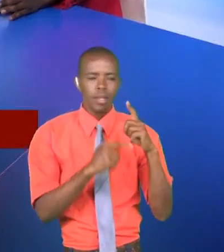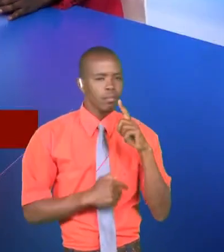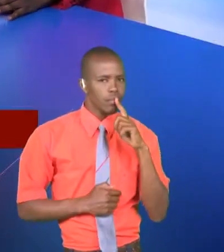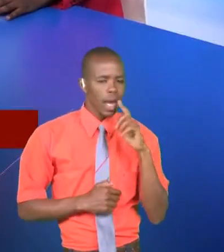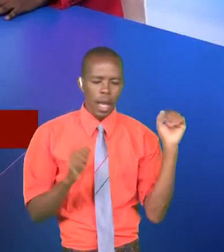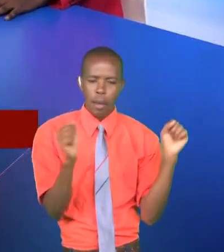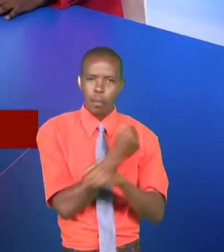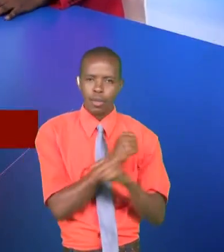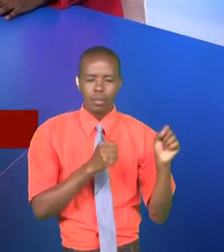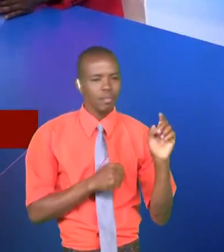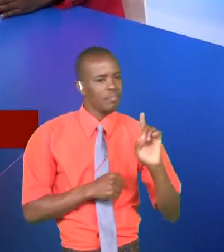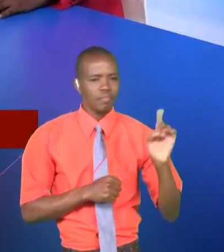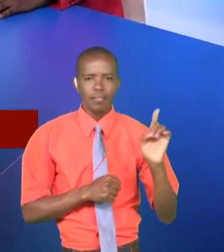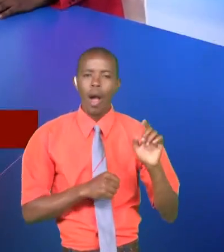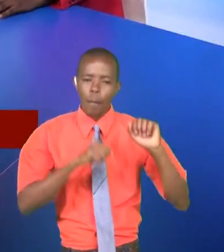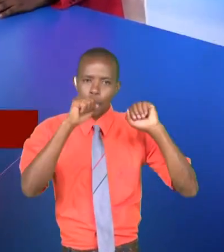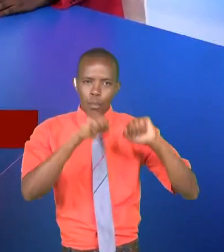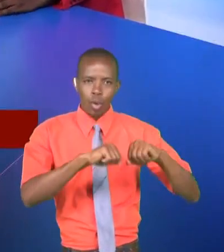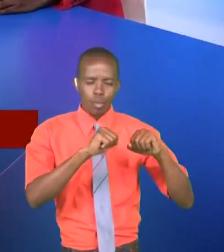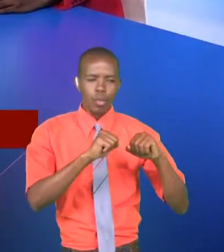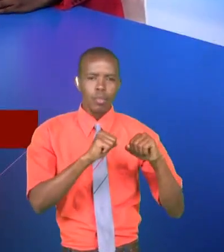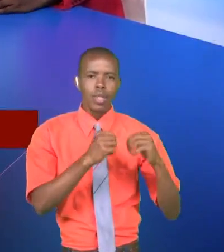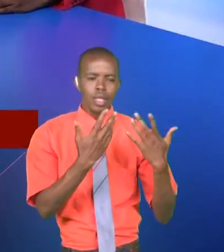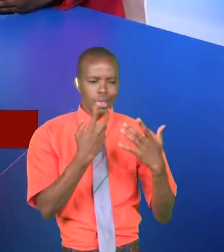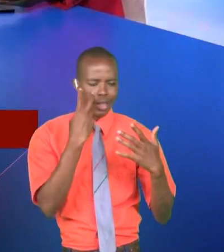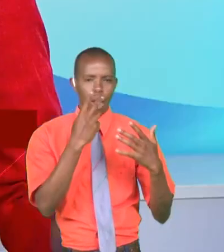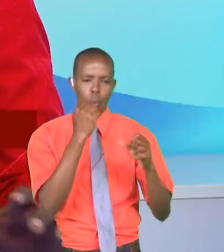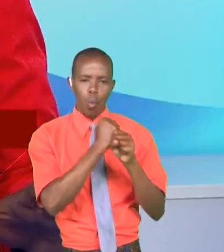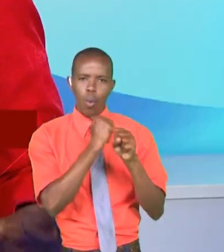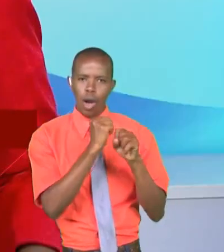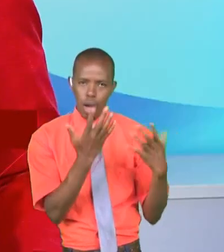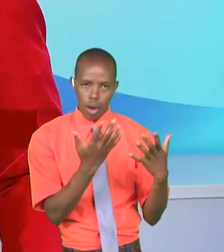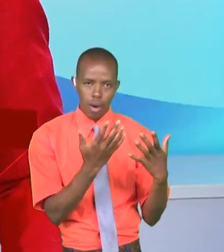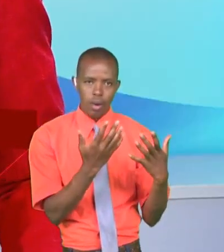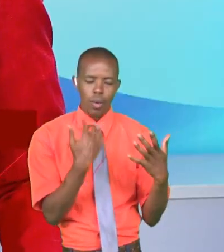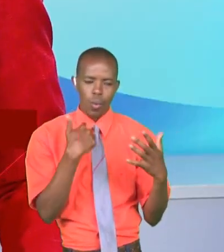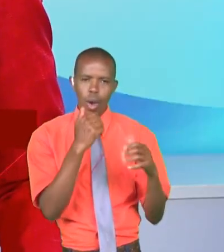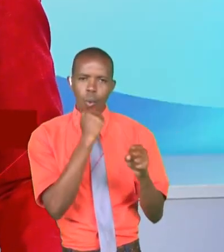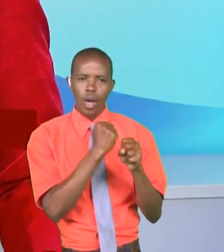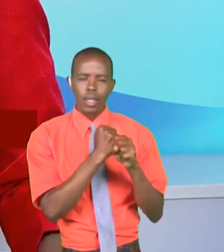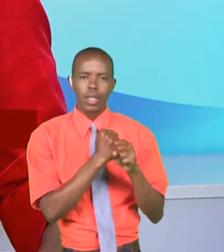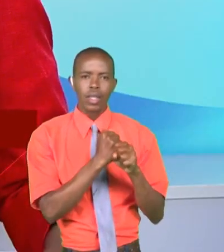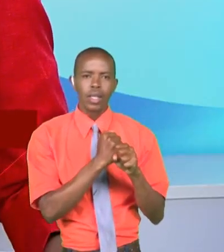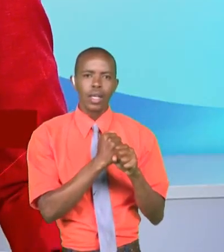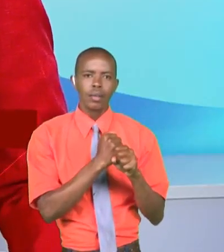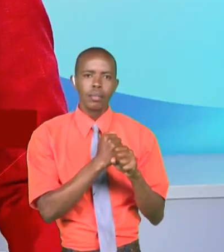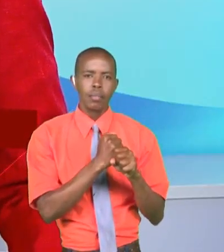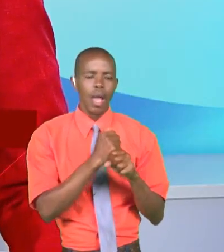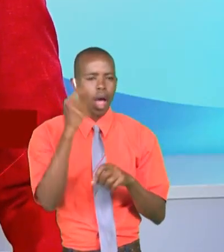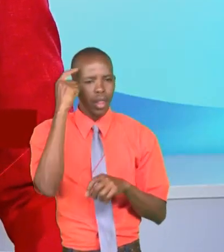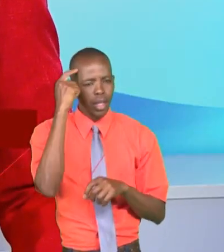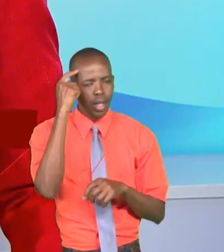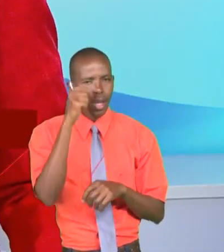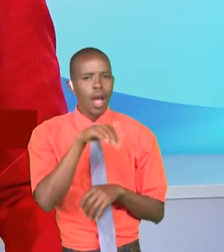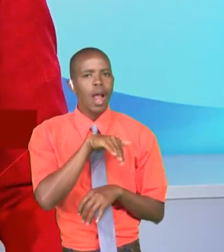is impossible. They still could find a way of working out. You know, we are working under the assumption that Raila